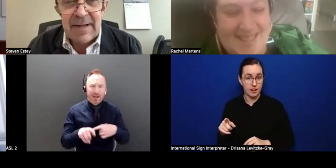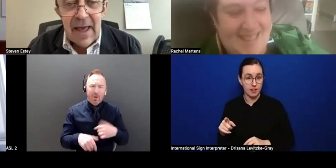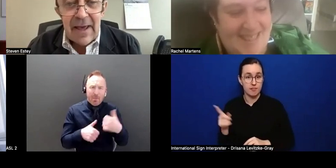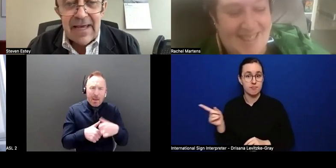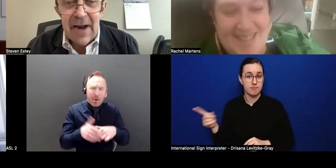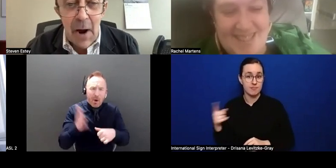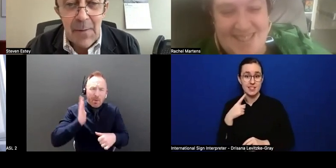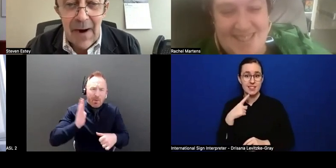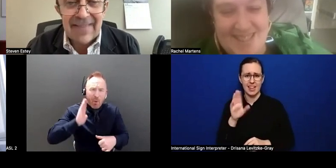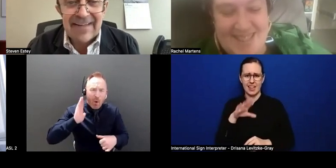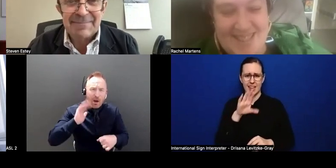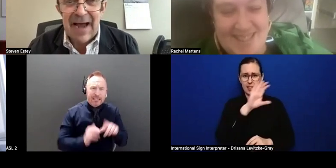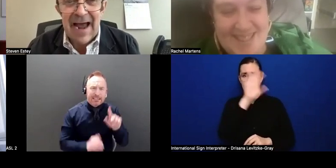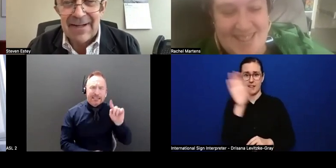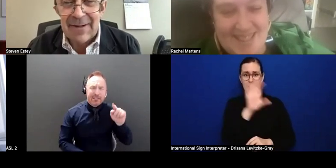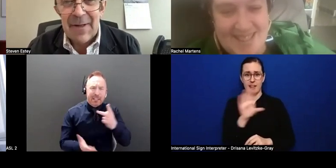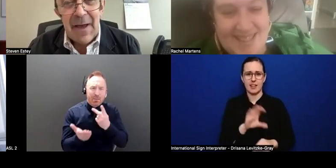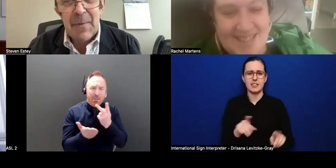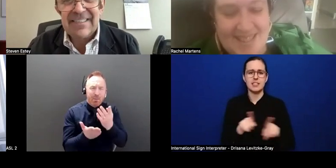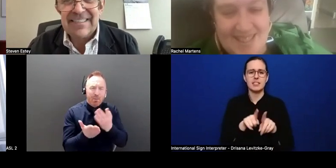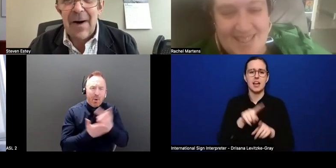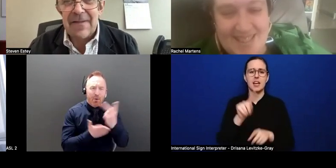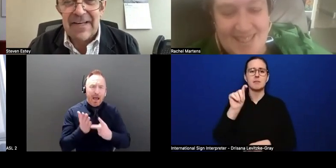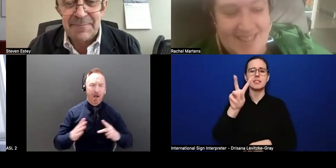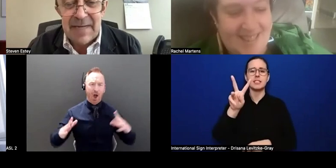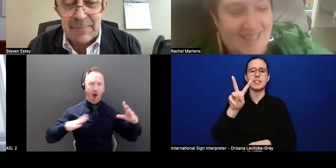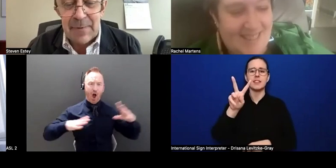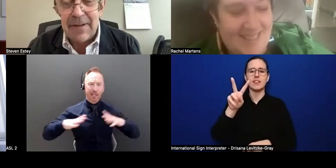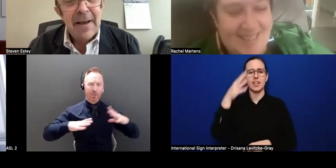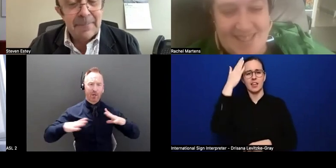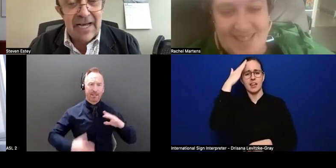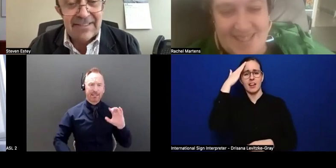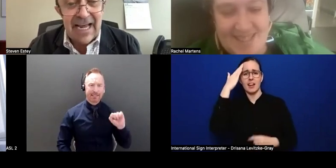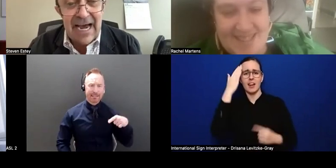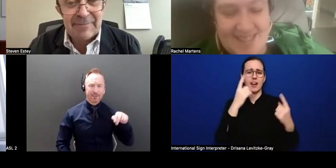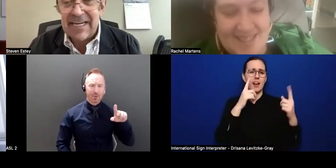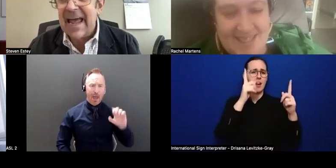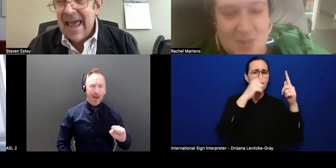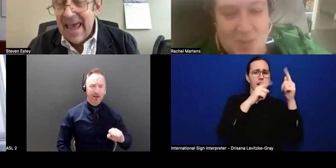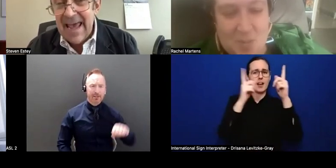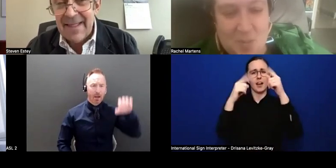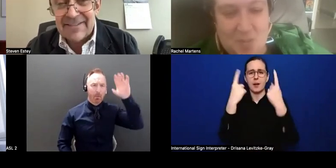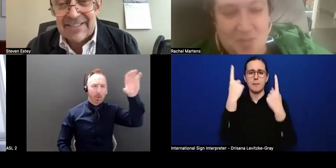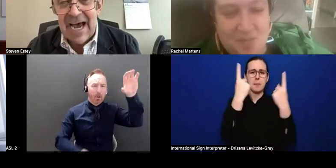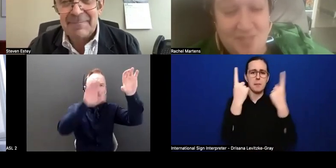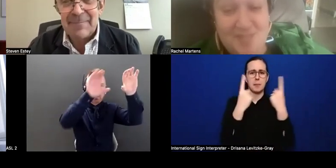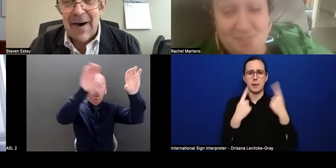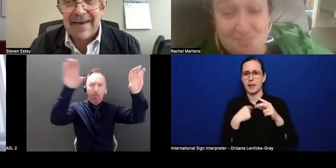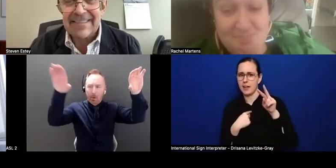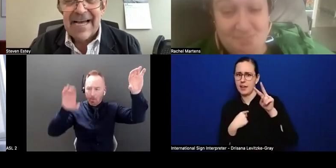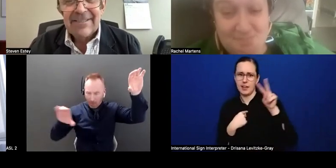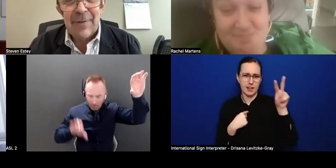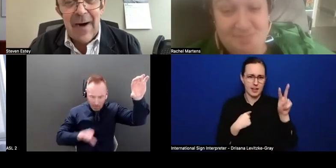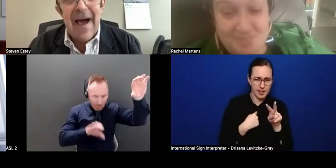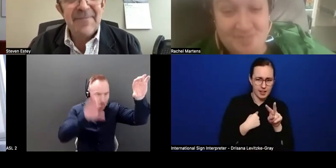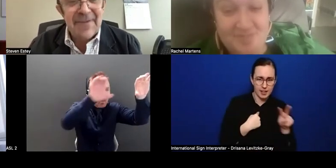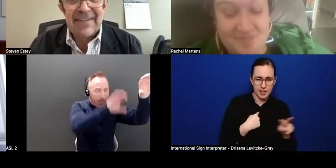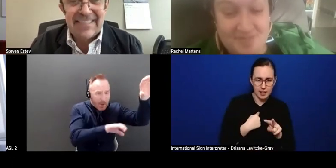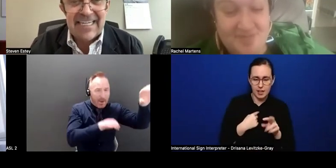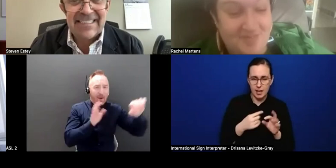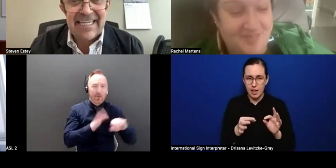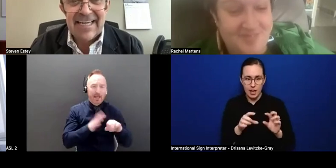be, on this panel, watching all of these people, plus captioning and the chat box. So